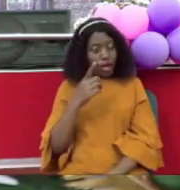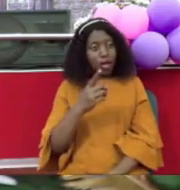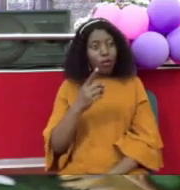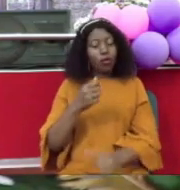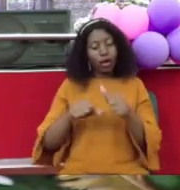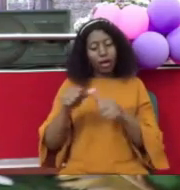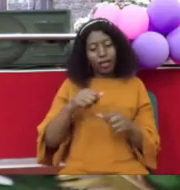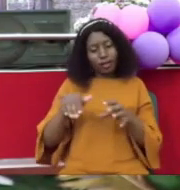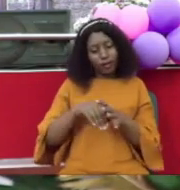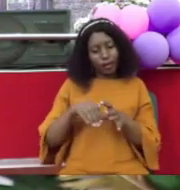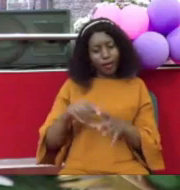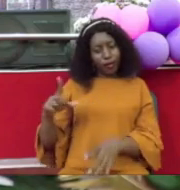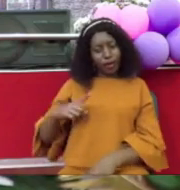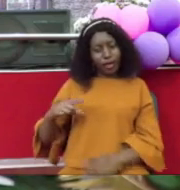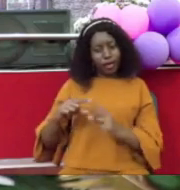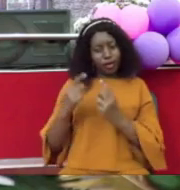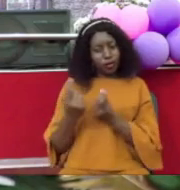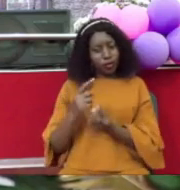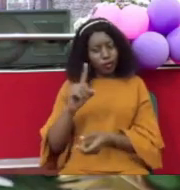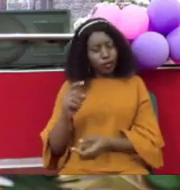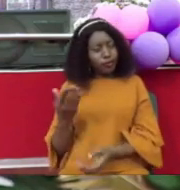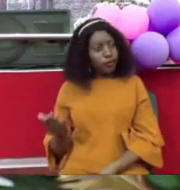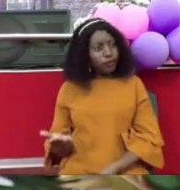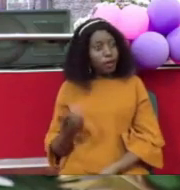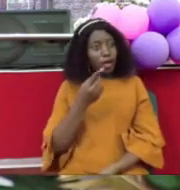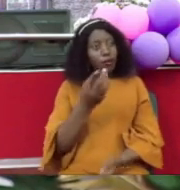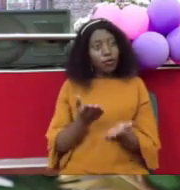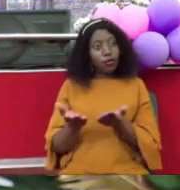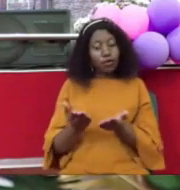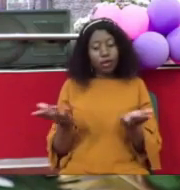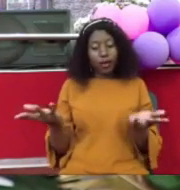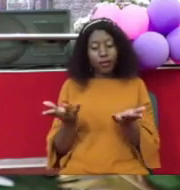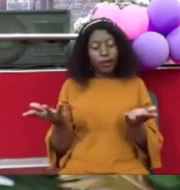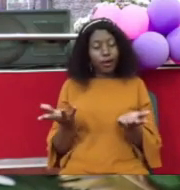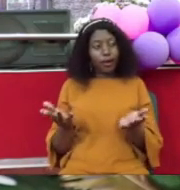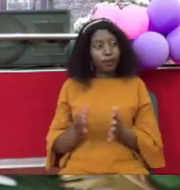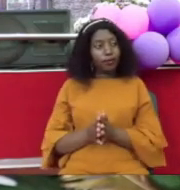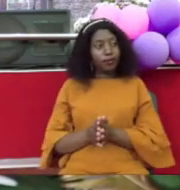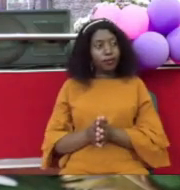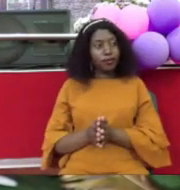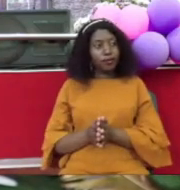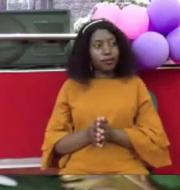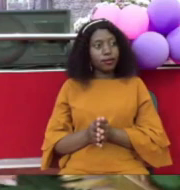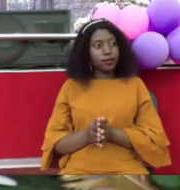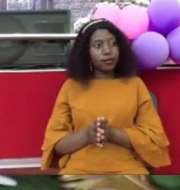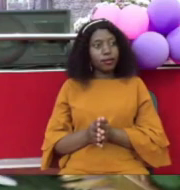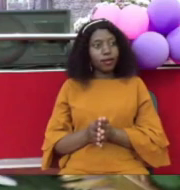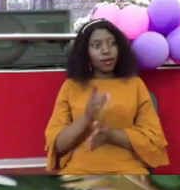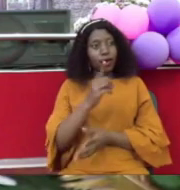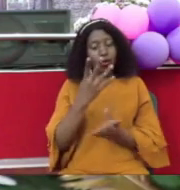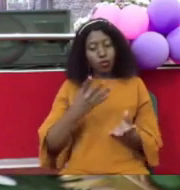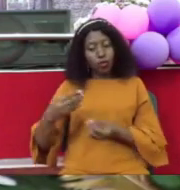ladies groups? Unahusika katika vikundi vya wanadada? Where do you serve? Wewe unahudumu wapi? Have you gone through the